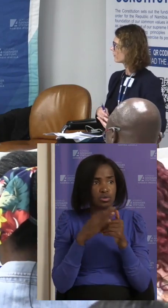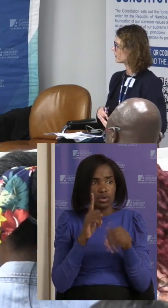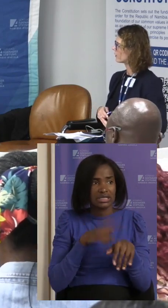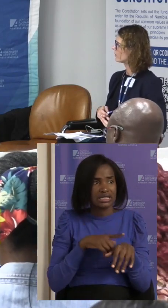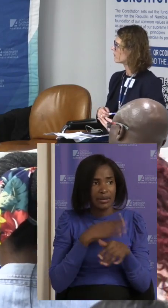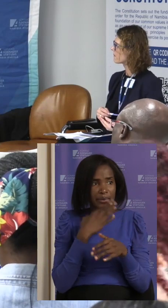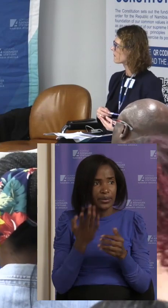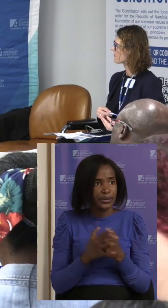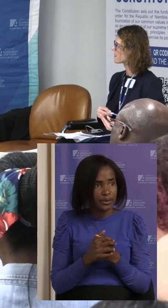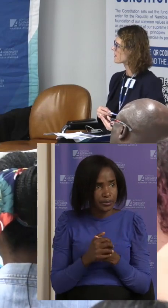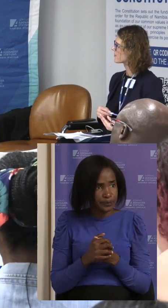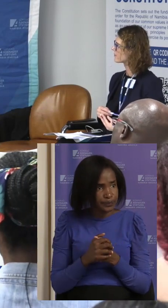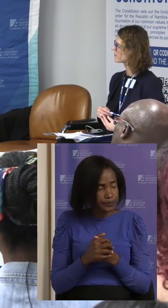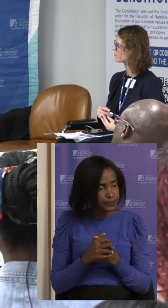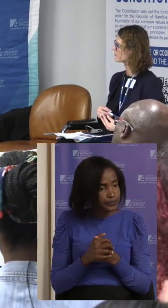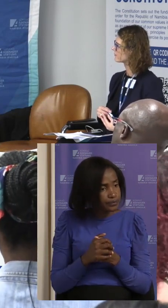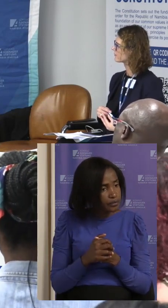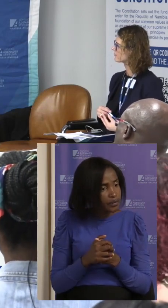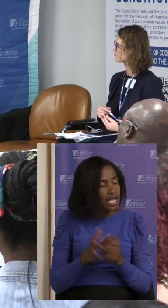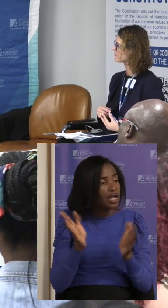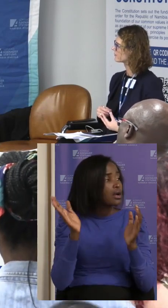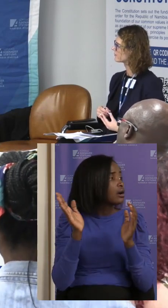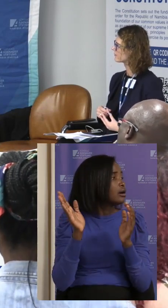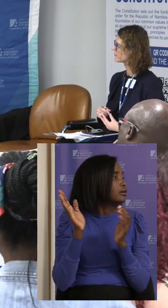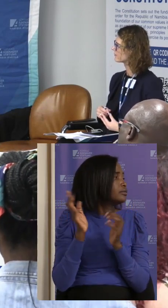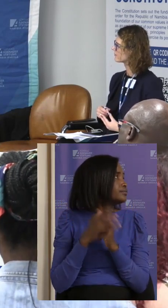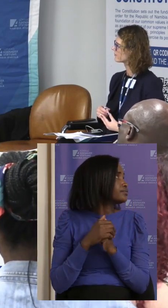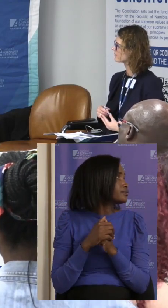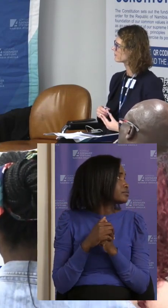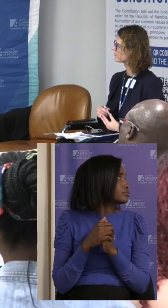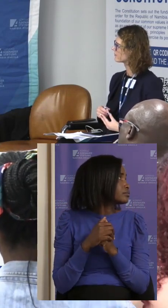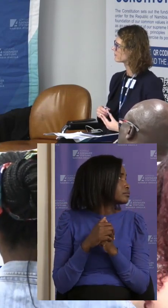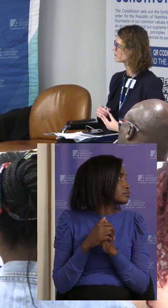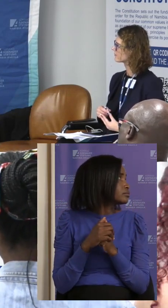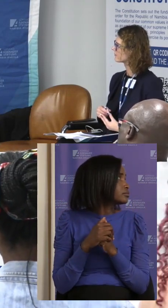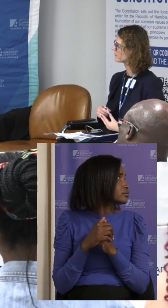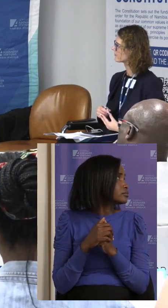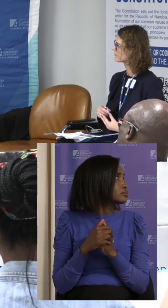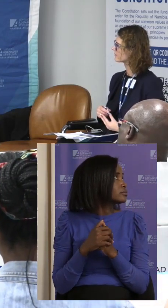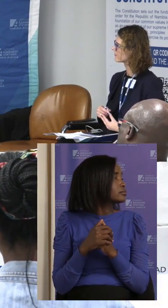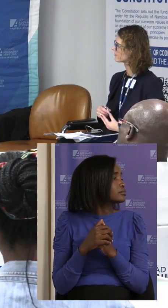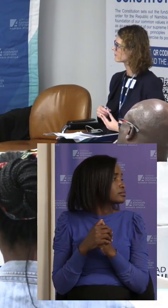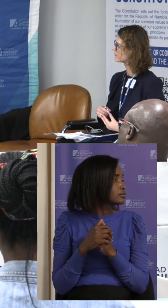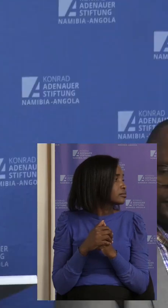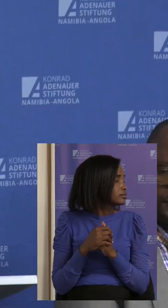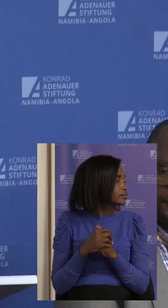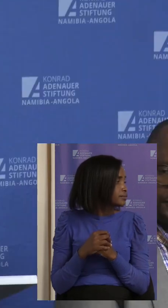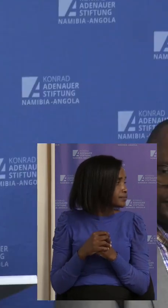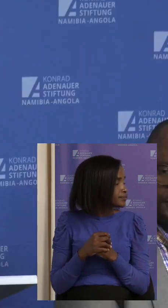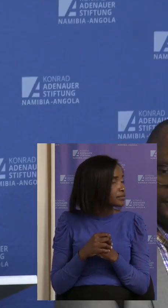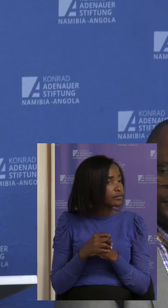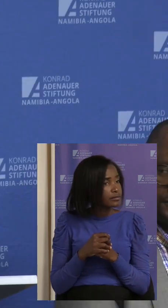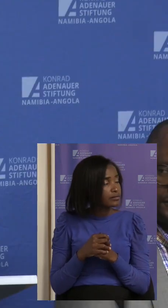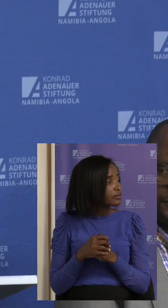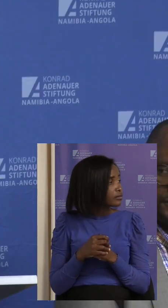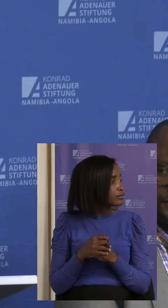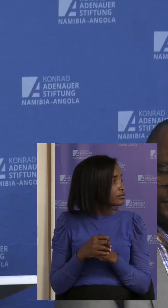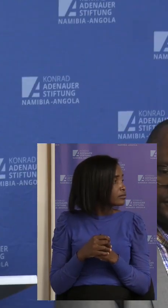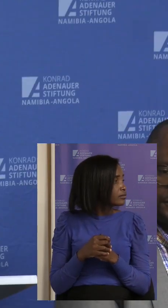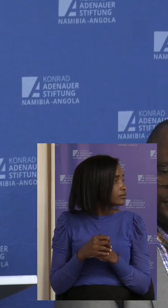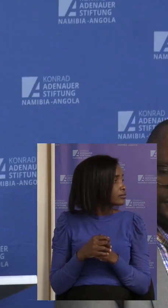Thank you. In closing, I wanted to touch on the successes, but I think because of time,